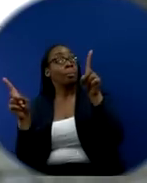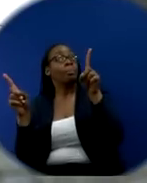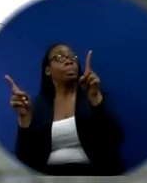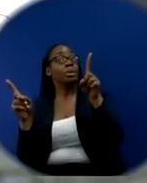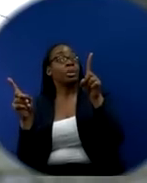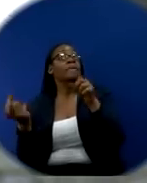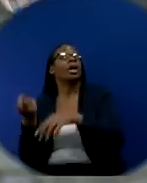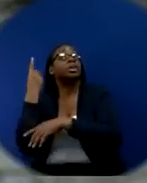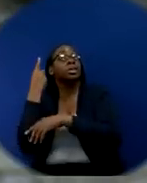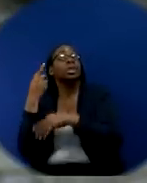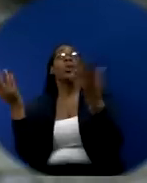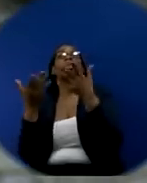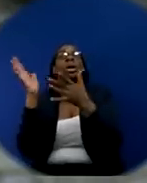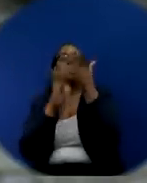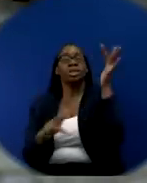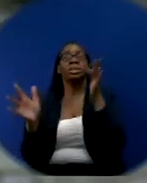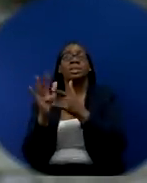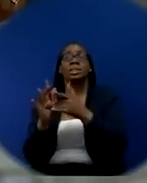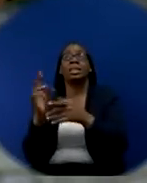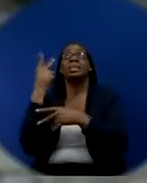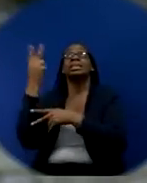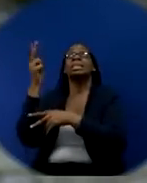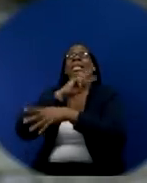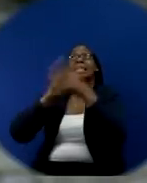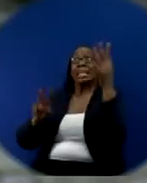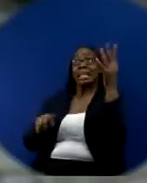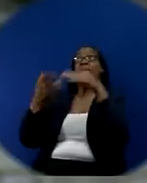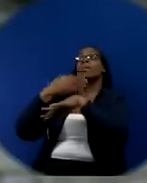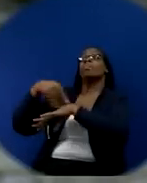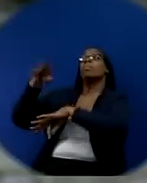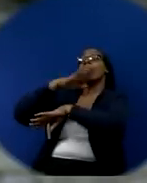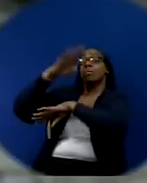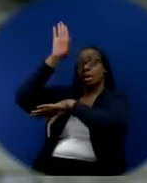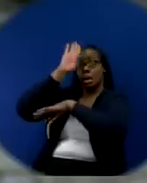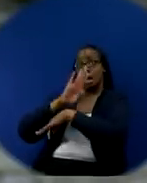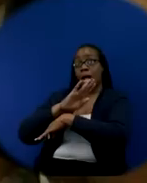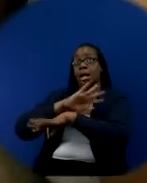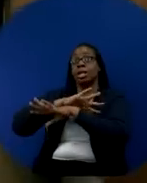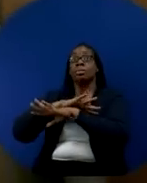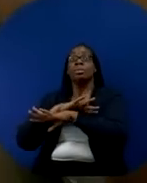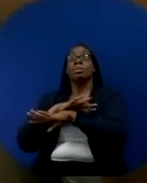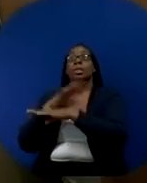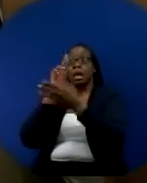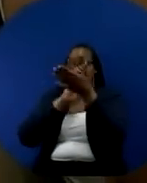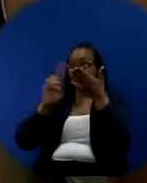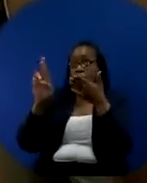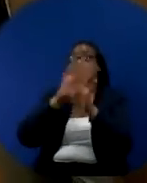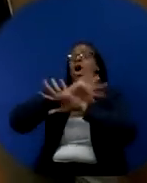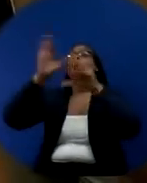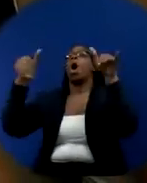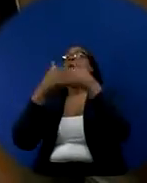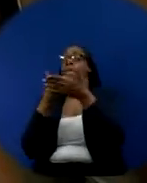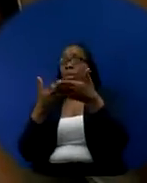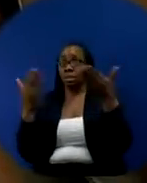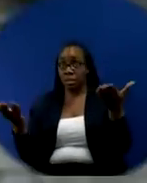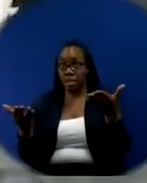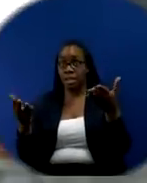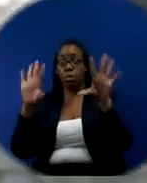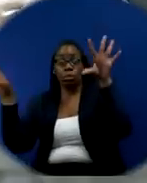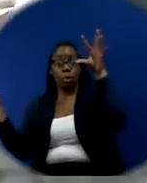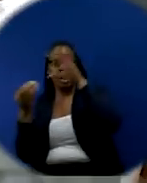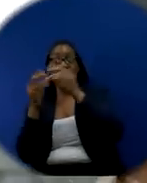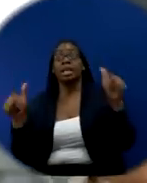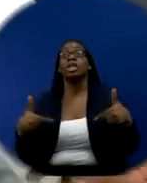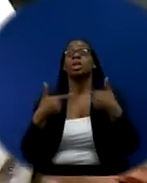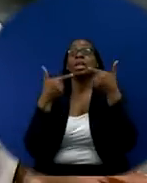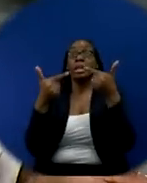Jesus said. First, he says, seek ye first the kingdom of God and his righteousness, and all these things will be added unto you. I wish